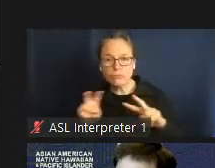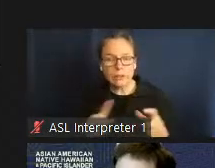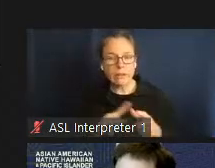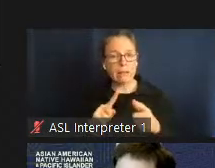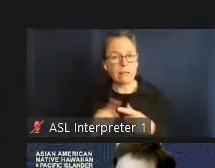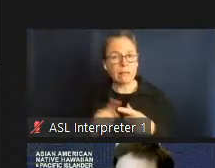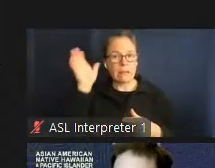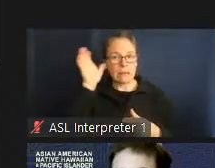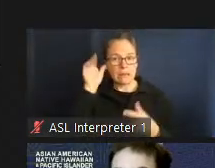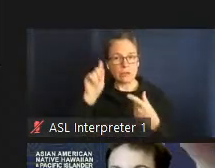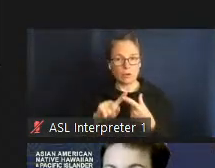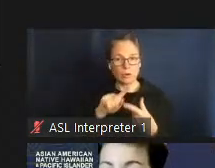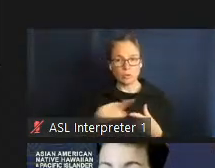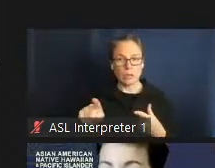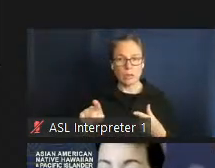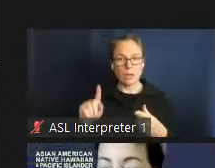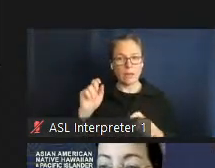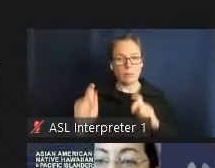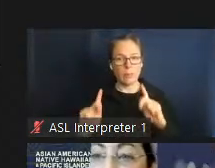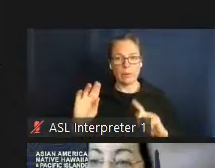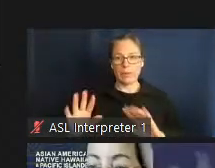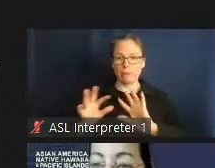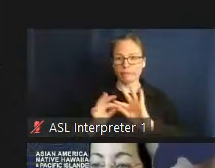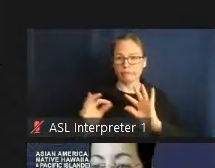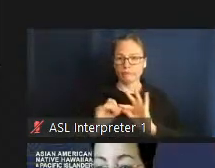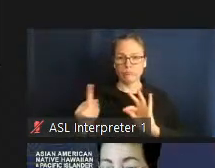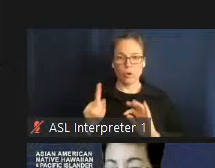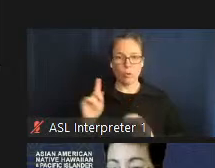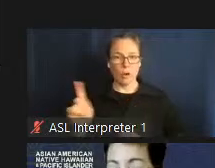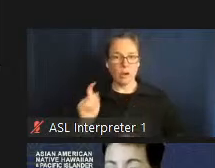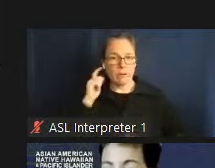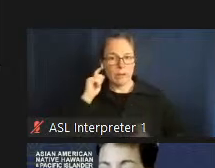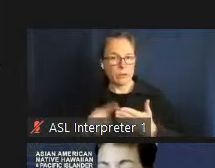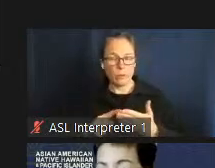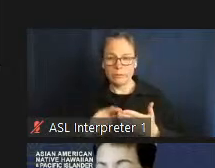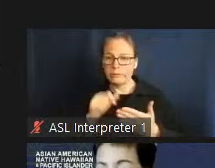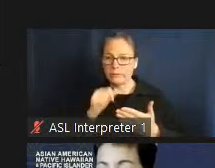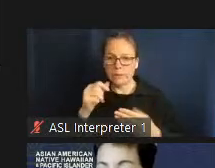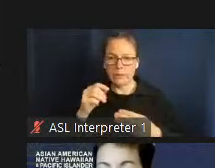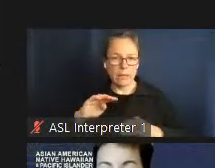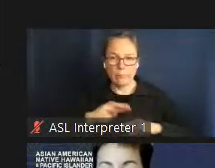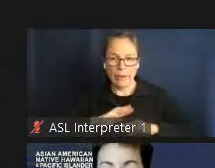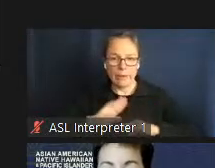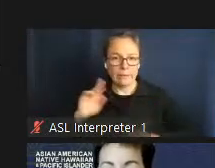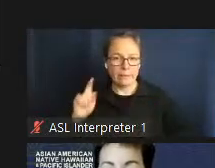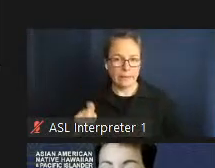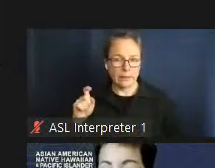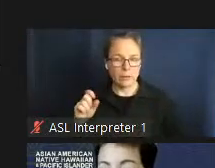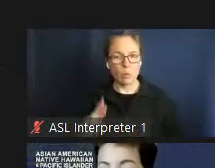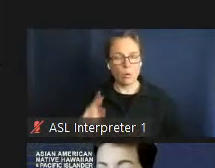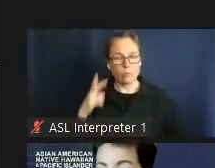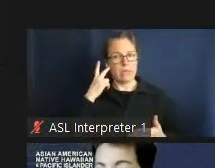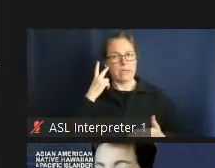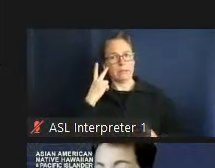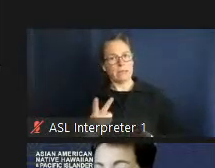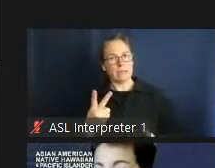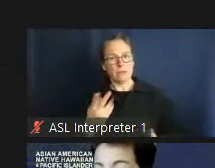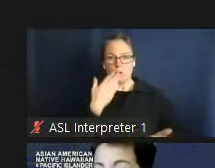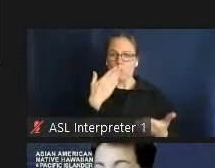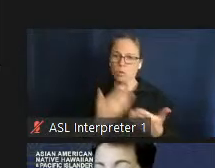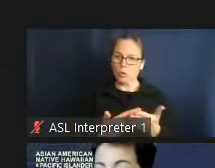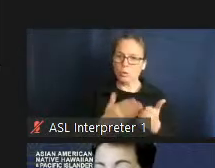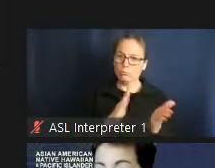community about where they're seeing unmet needs or where they're appreciating the work that the county has been embarking